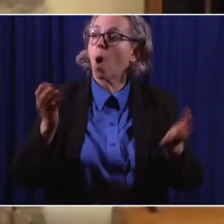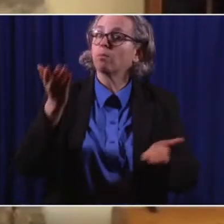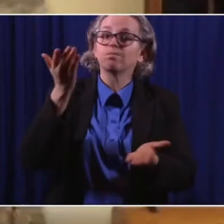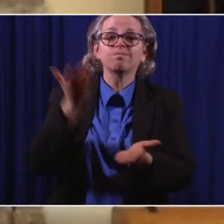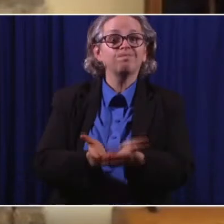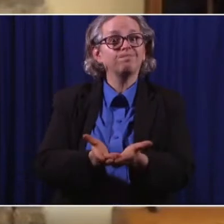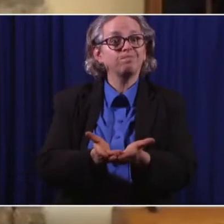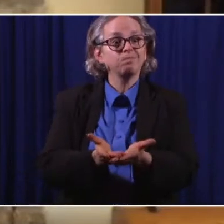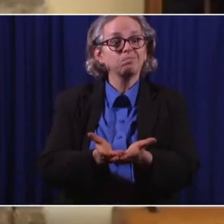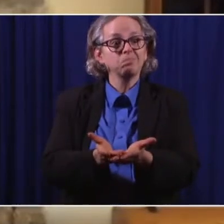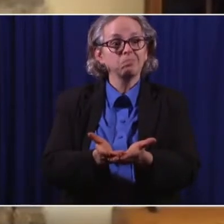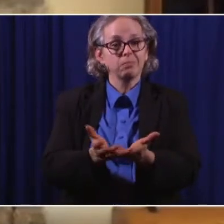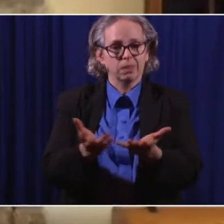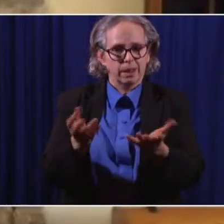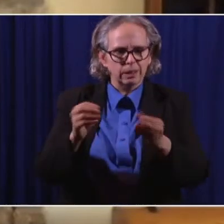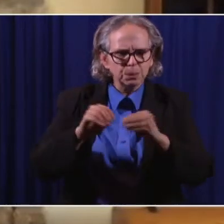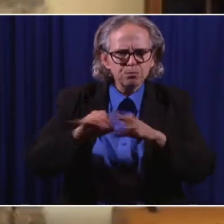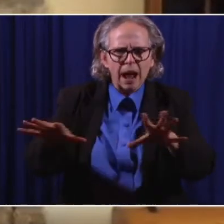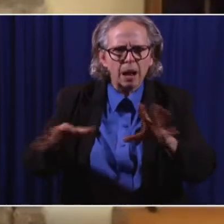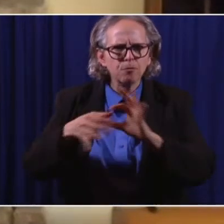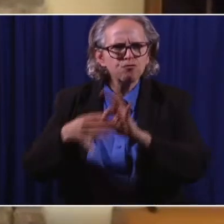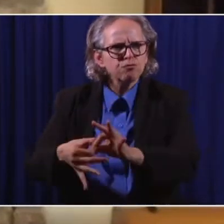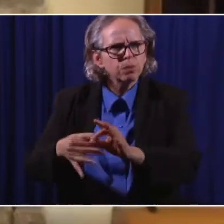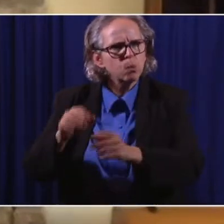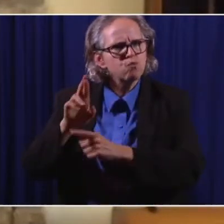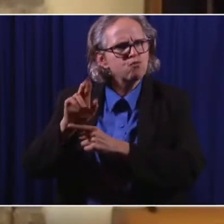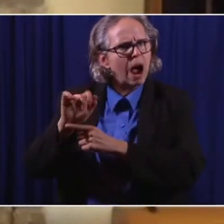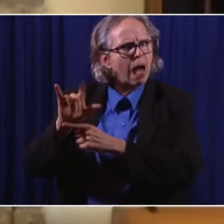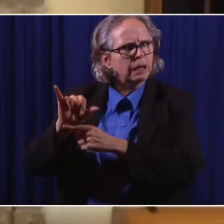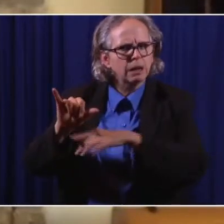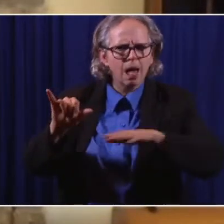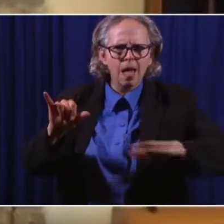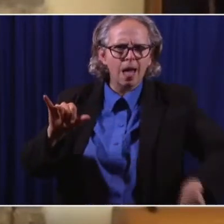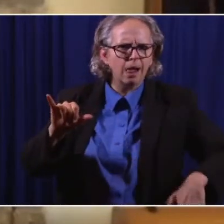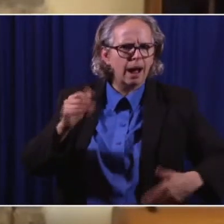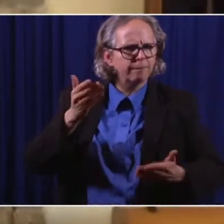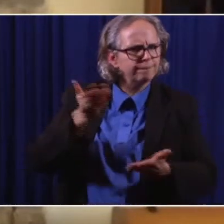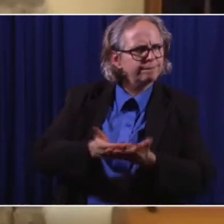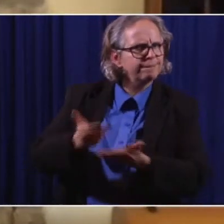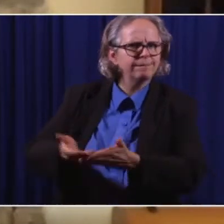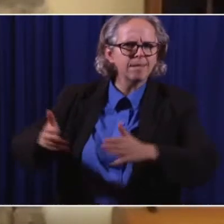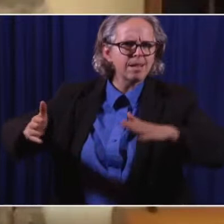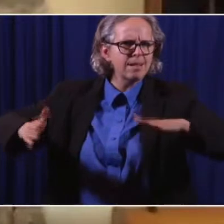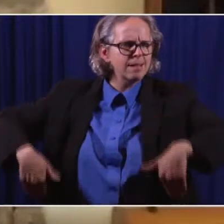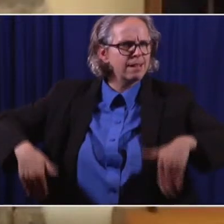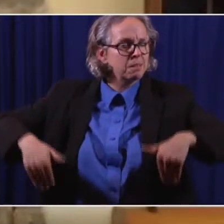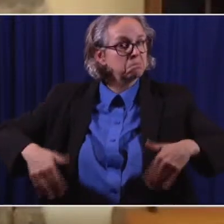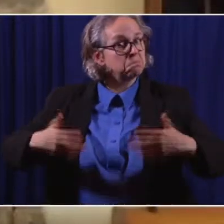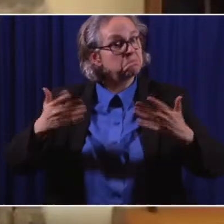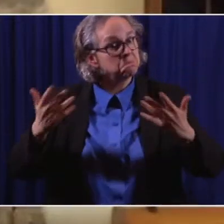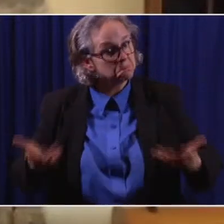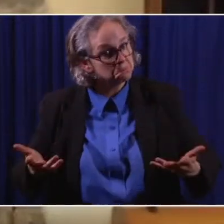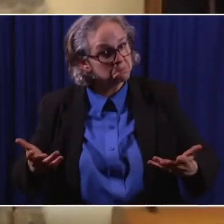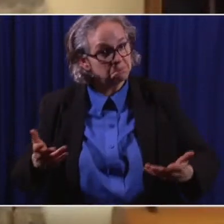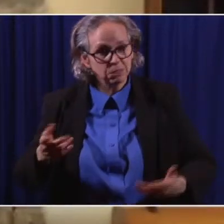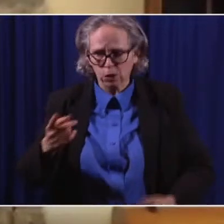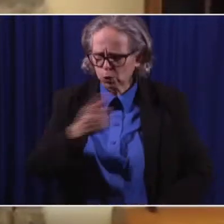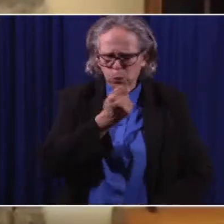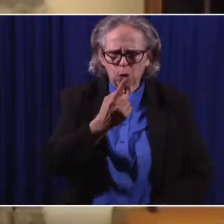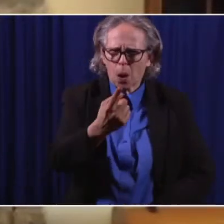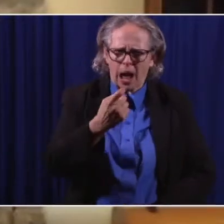of Tuesday, when I checked after the press conference, they came back to me and told me that they had not seen any